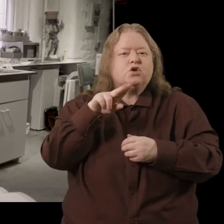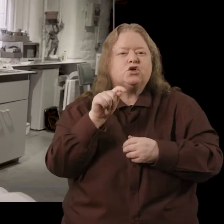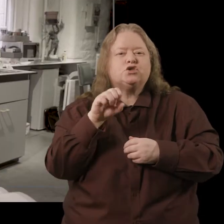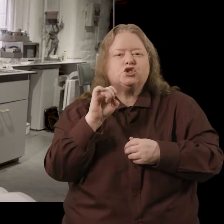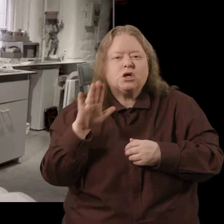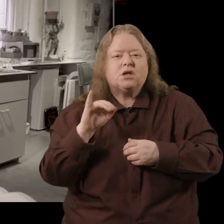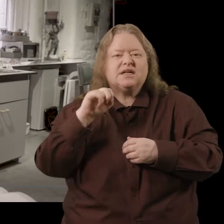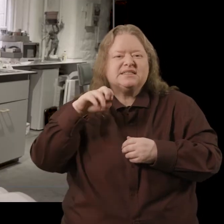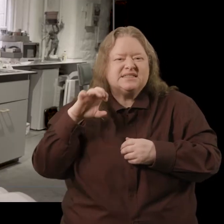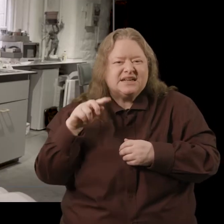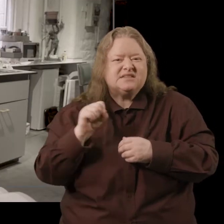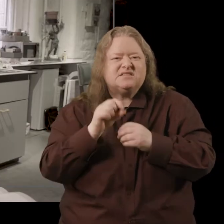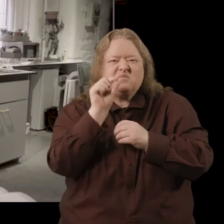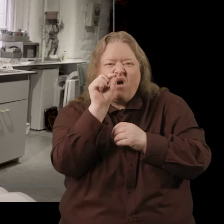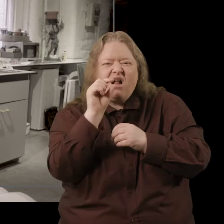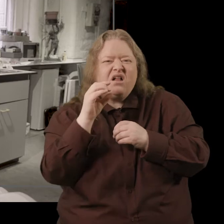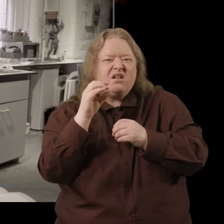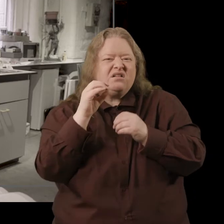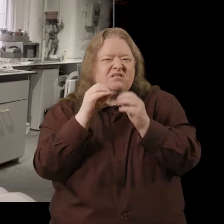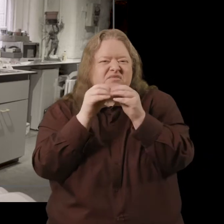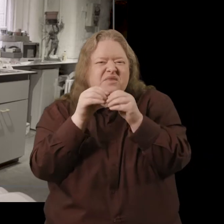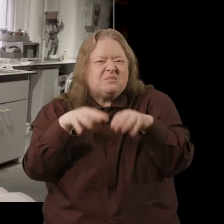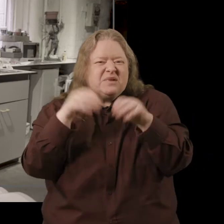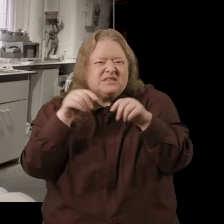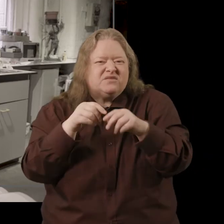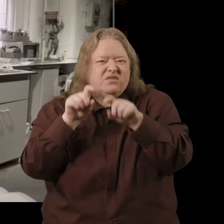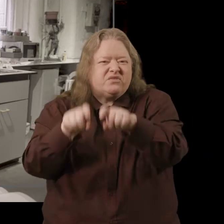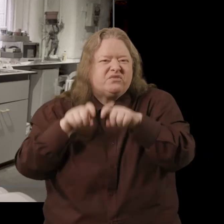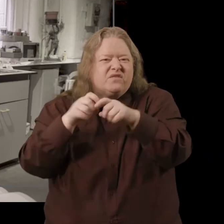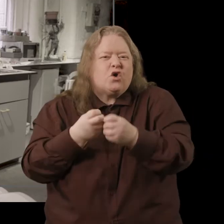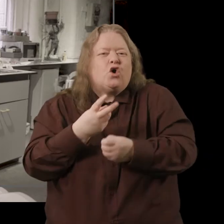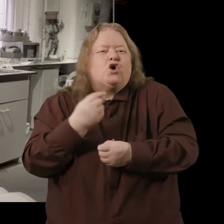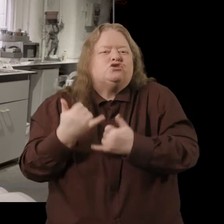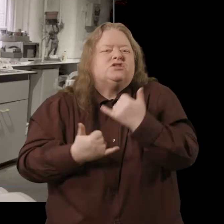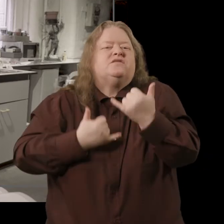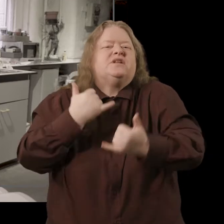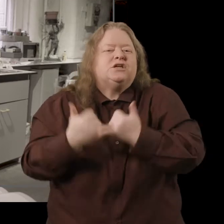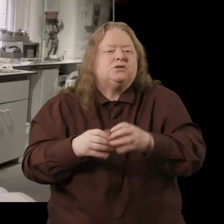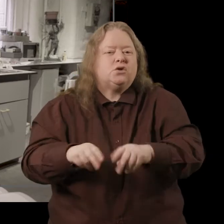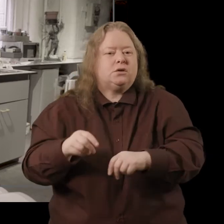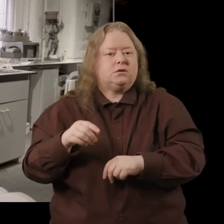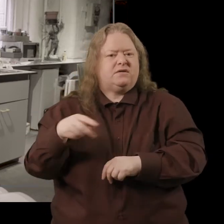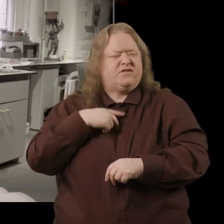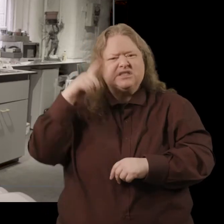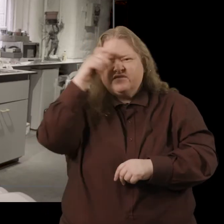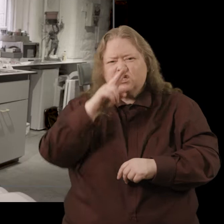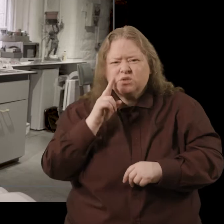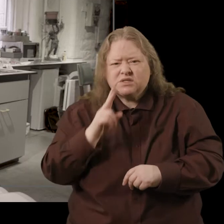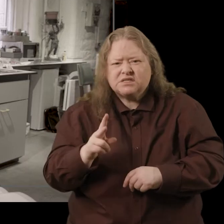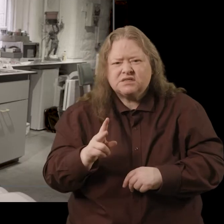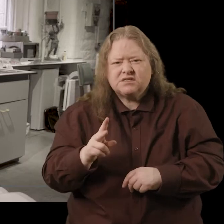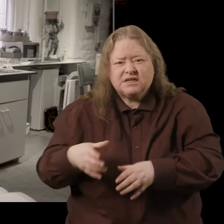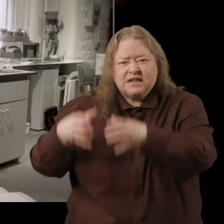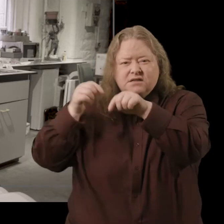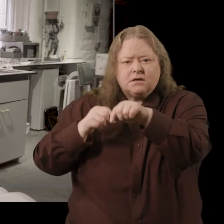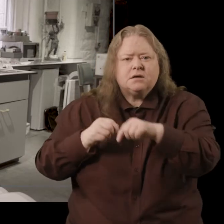seeds, little organic pieces of plants that have survived for hundreds of years in the soil at Glendalough. They're very difficult to see. You can see here they're